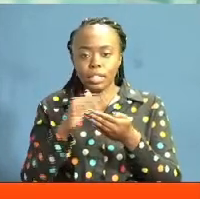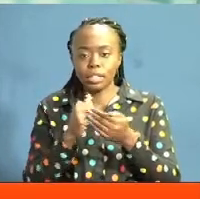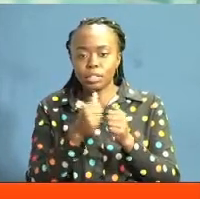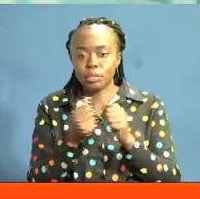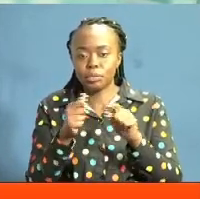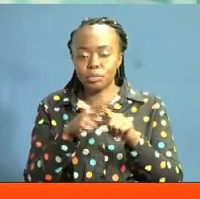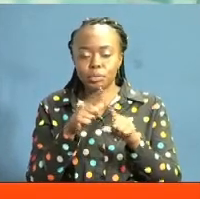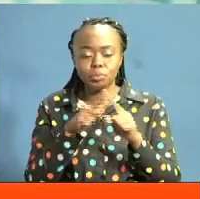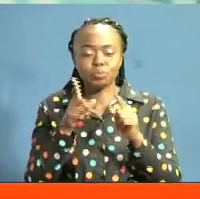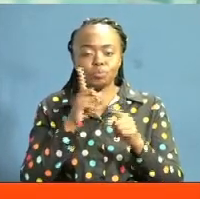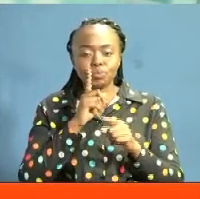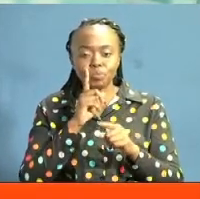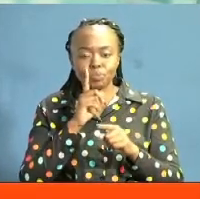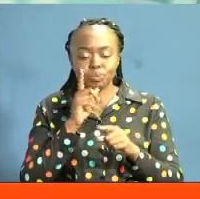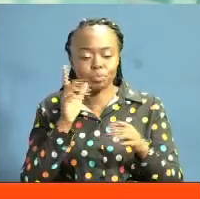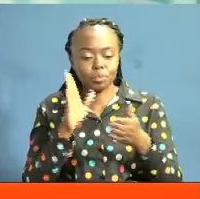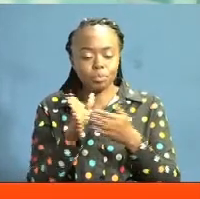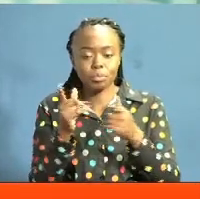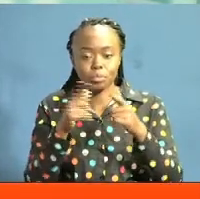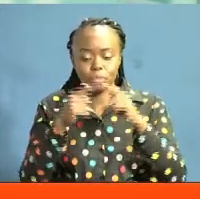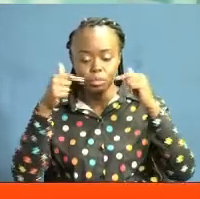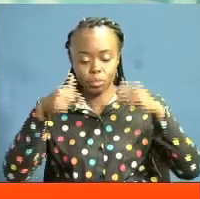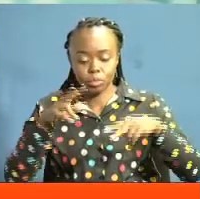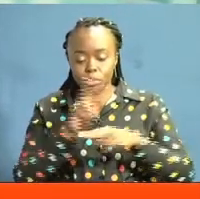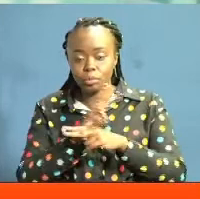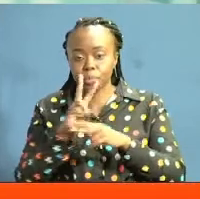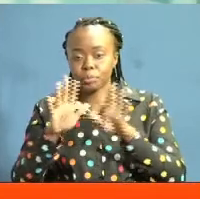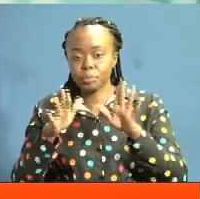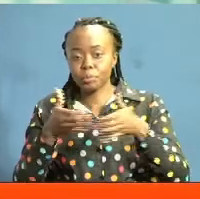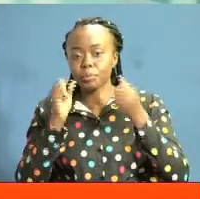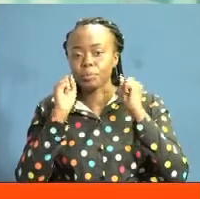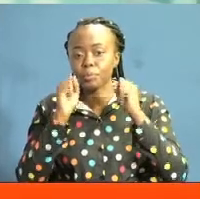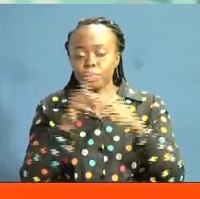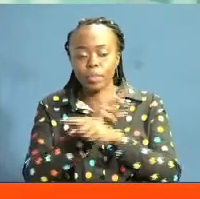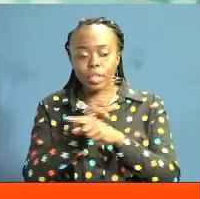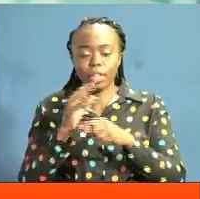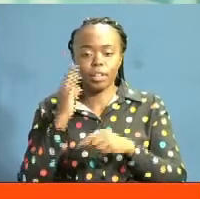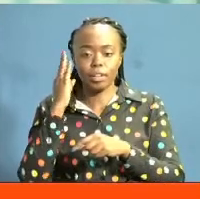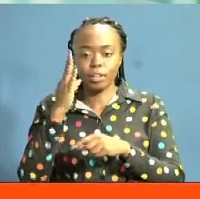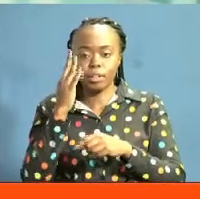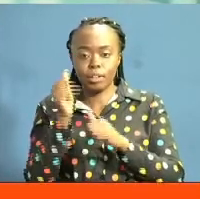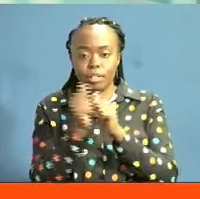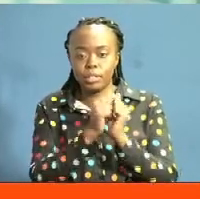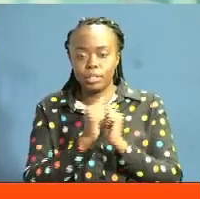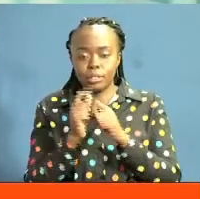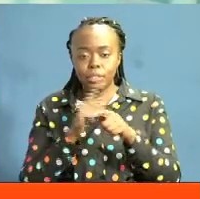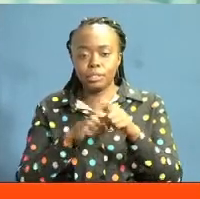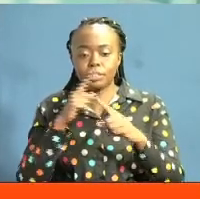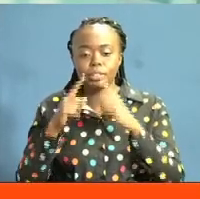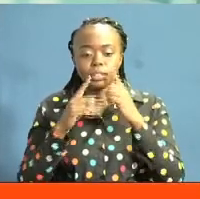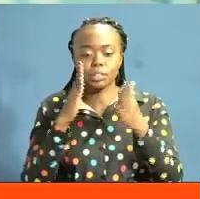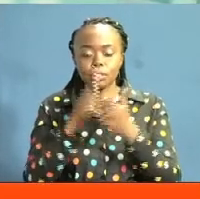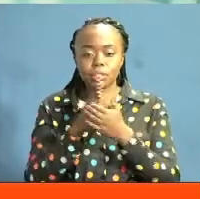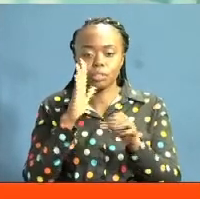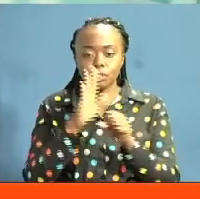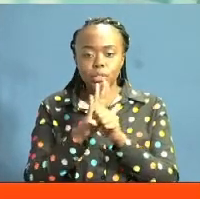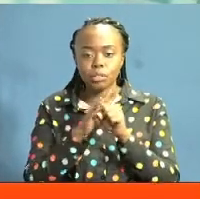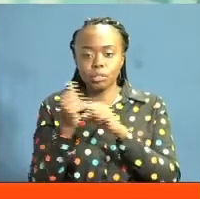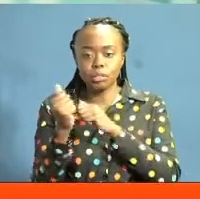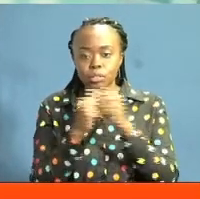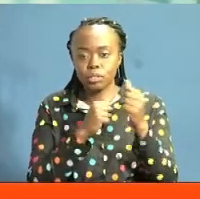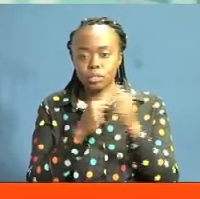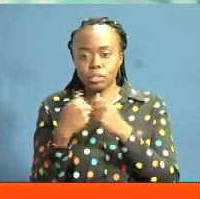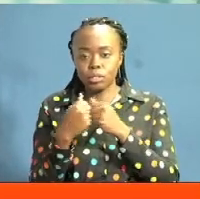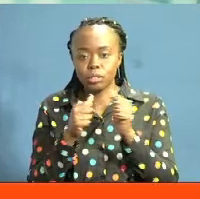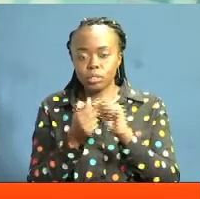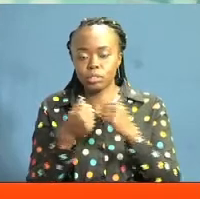are returning tomorrow. Mm-hmm. And I'm here to see how we can be able to face our future together. Mm-hmm. As you have said, it is true, there are a lot of challenges that are